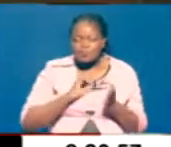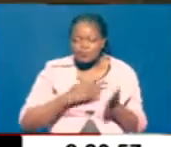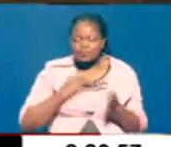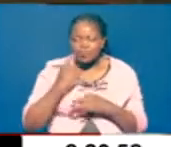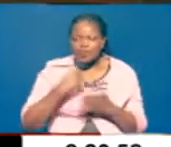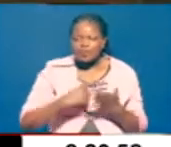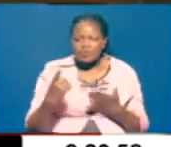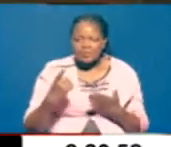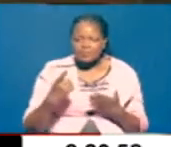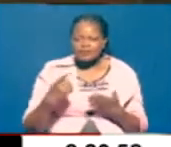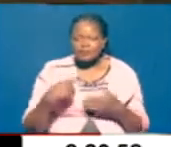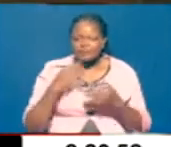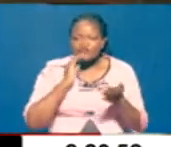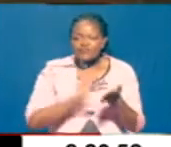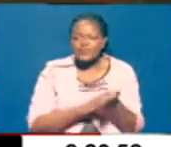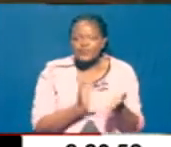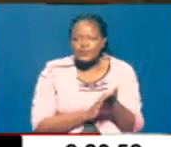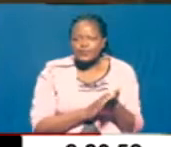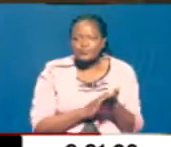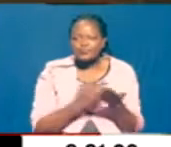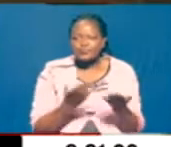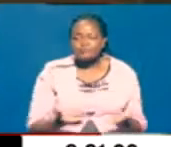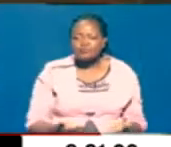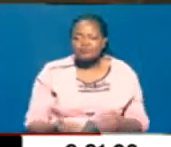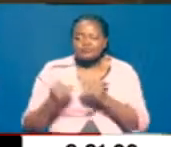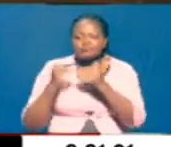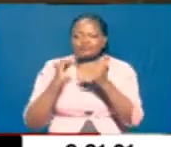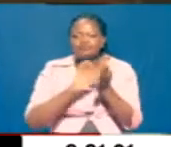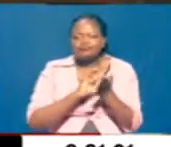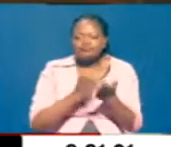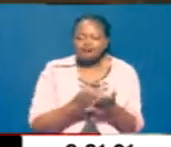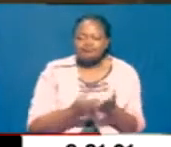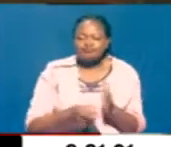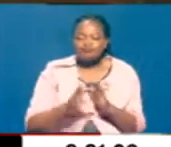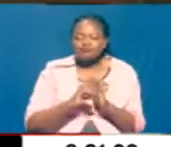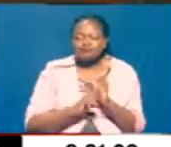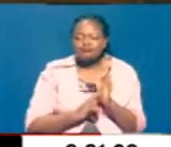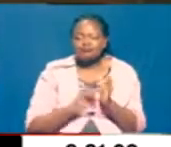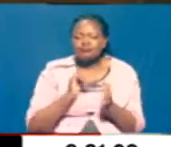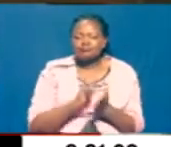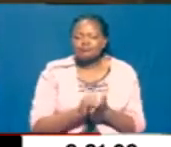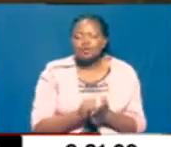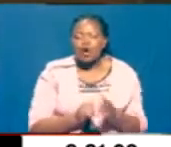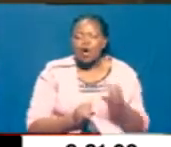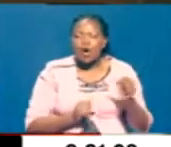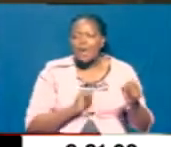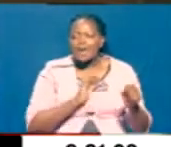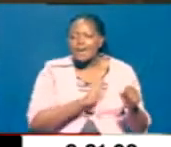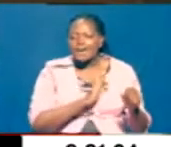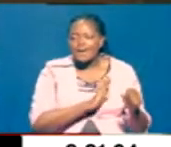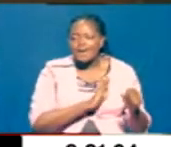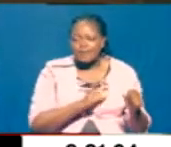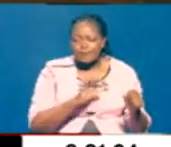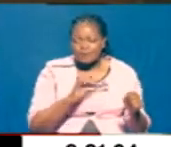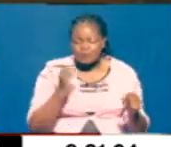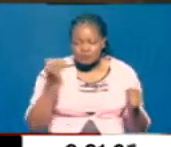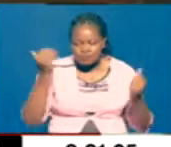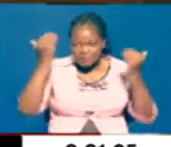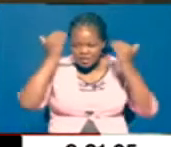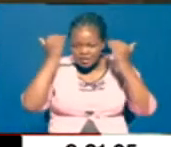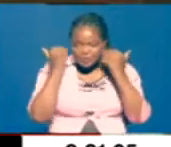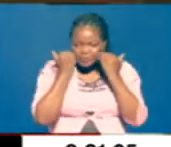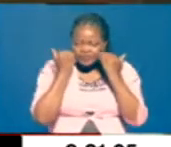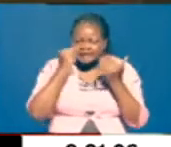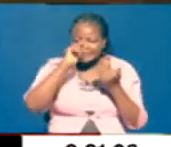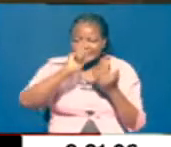give its recommendations on the Equalization Fund regulations that were put on hold by the courts. The courts nullified the